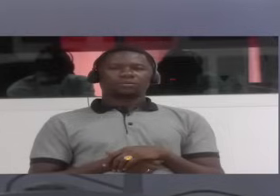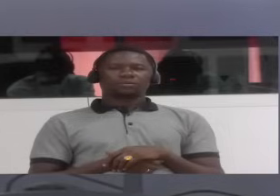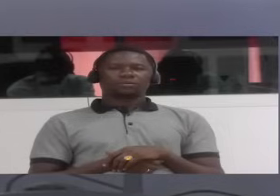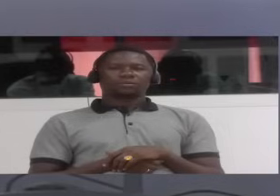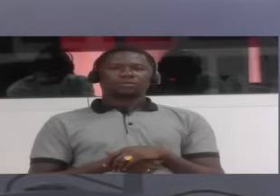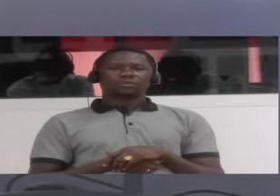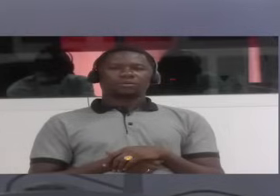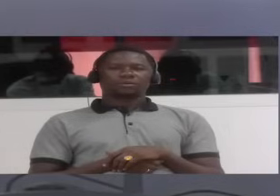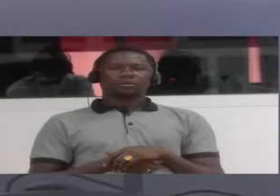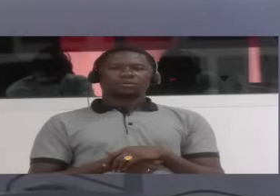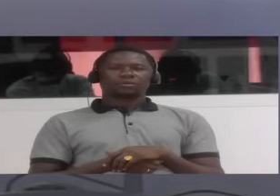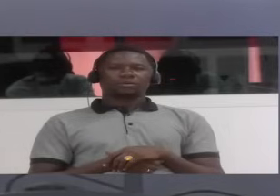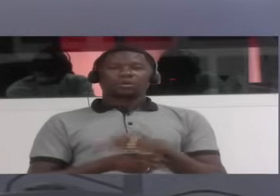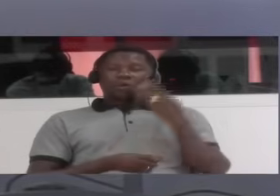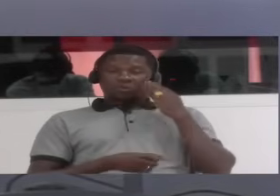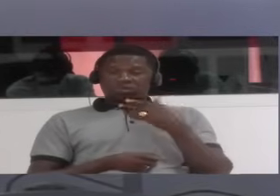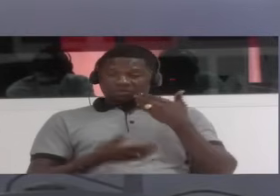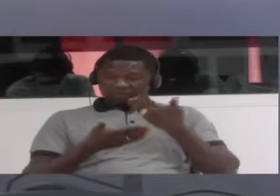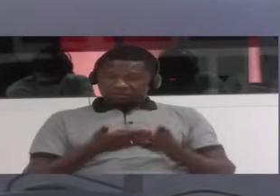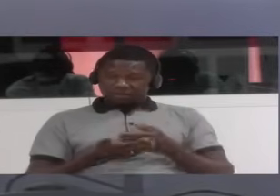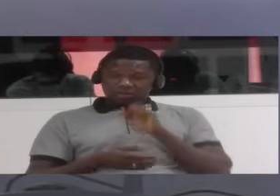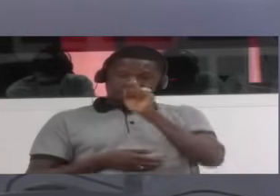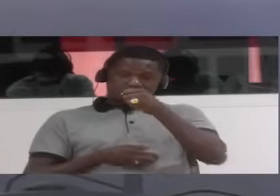Upon completion of training,